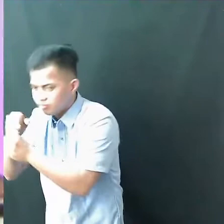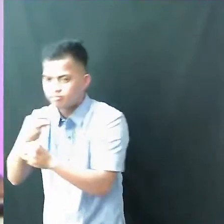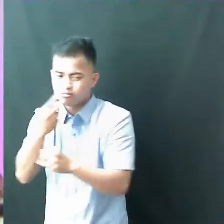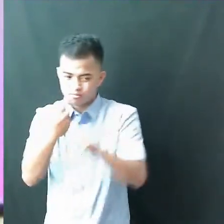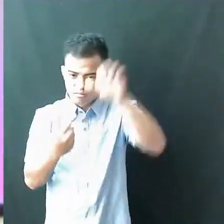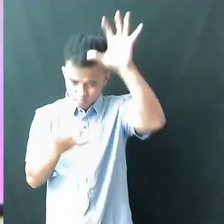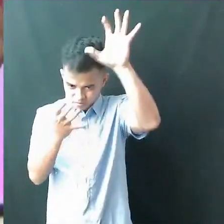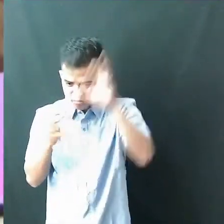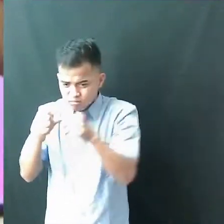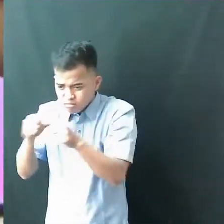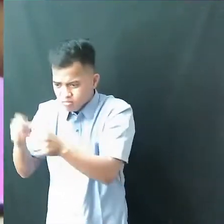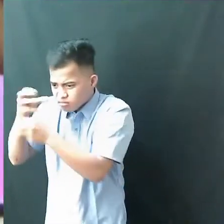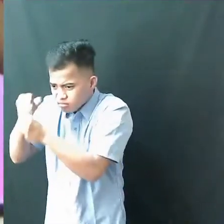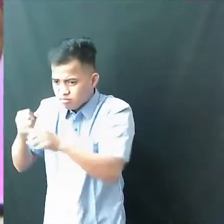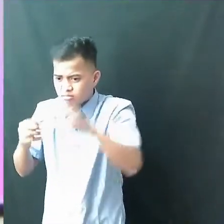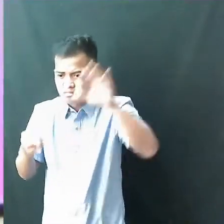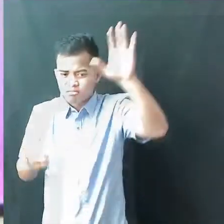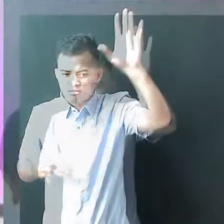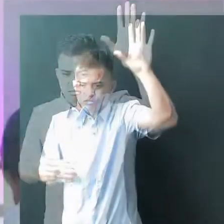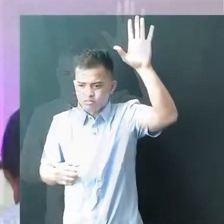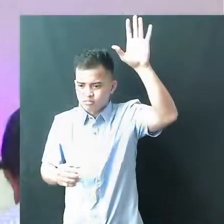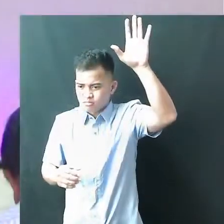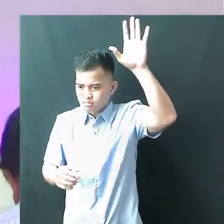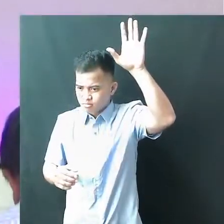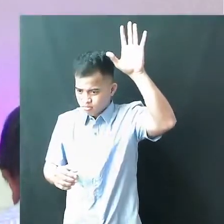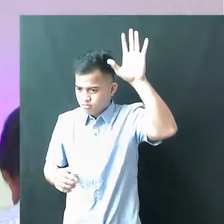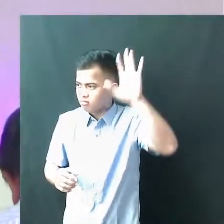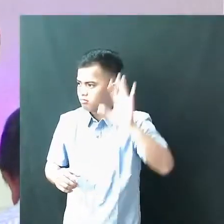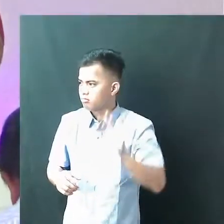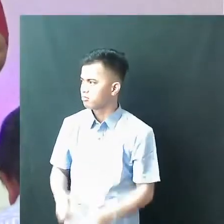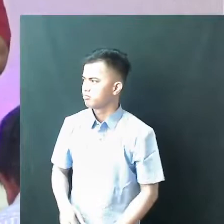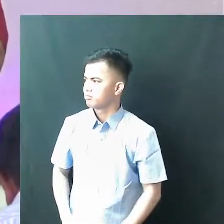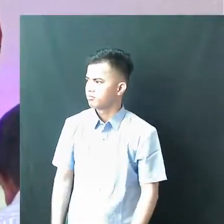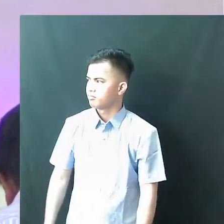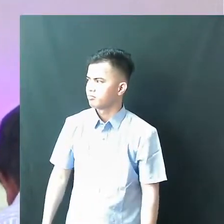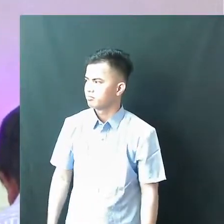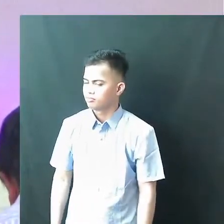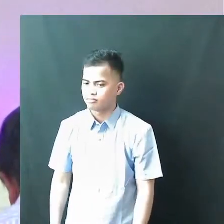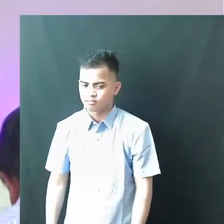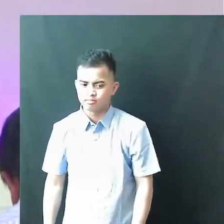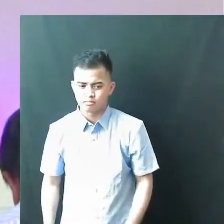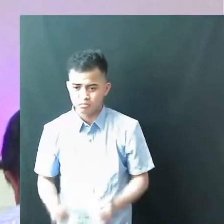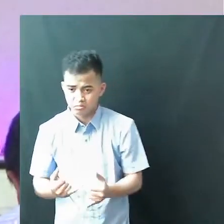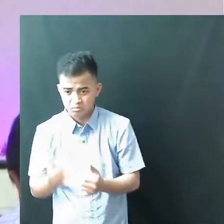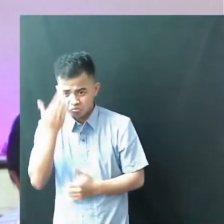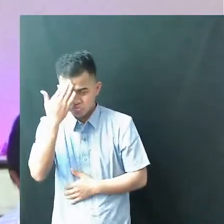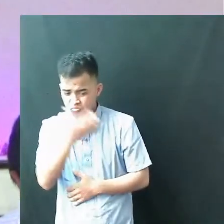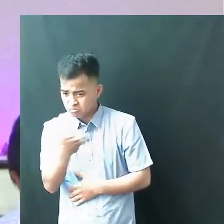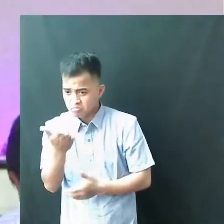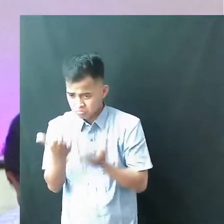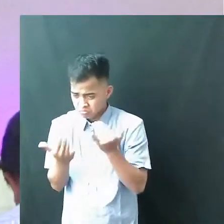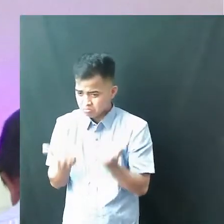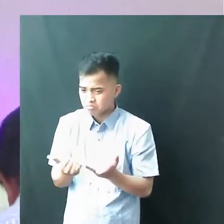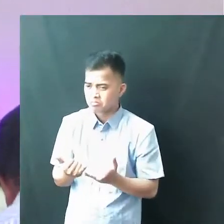for me. Kinsana karon. Kinsana. Kinsana. Amen. God bless you. Hands are all around. God bless you. God bless you. God bless you. Maybe naaka diri